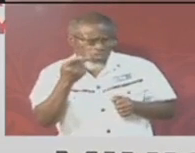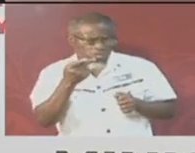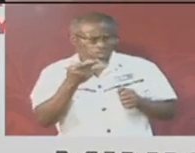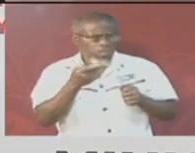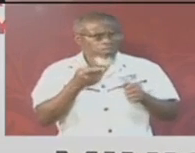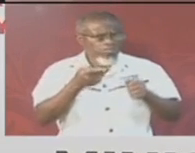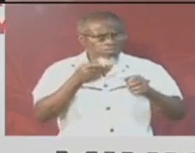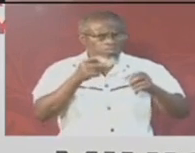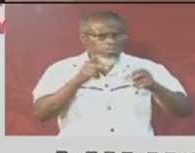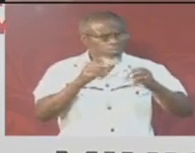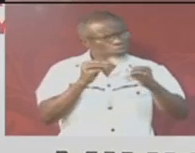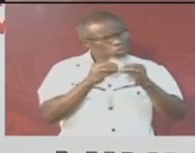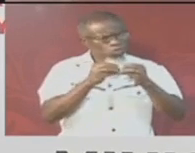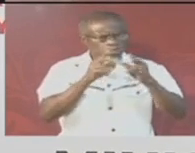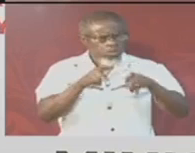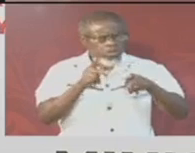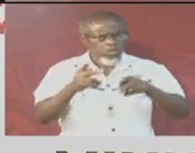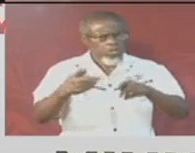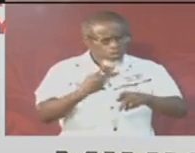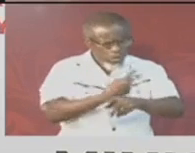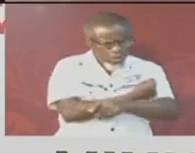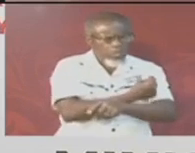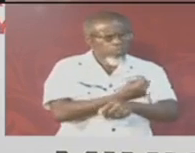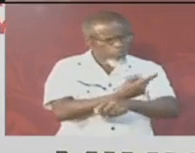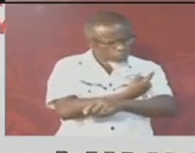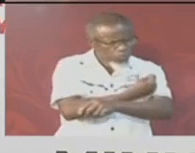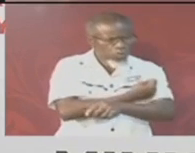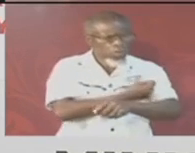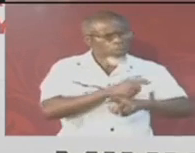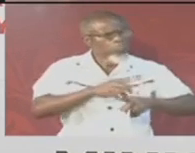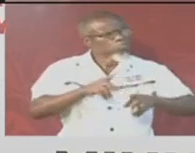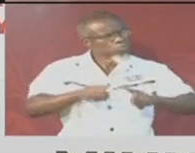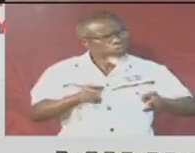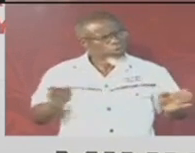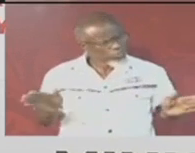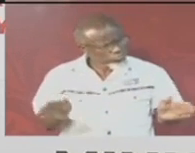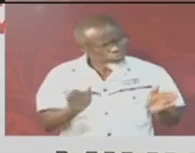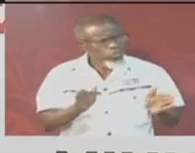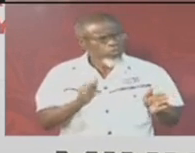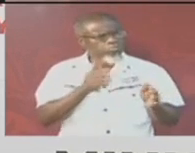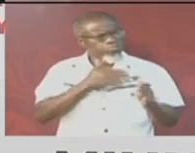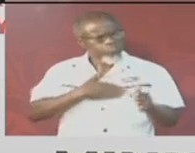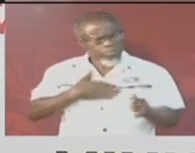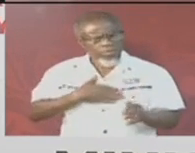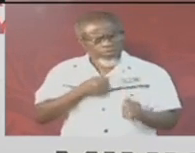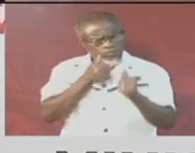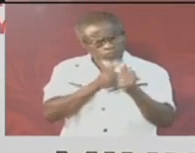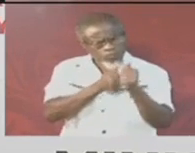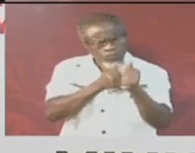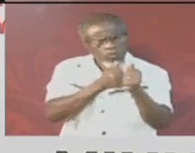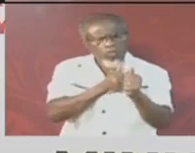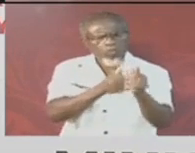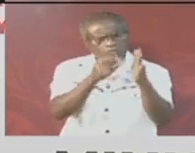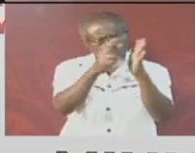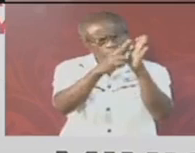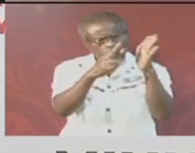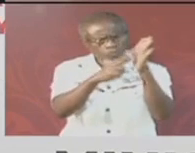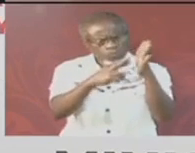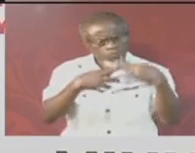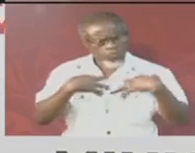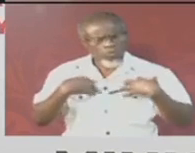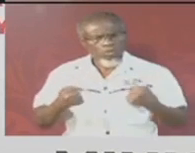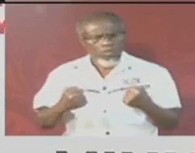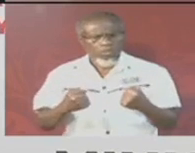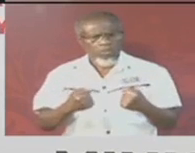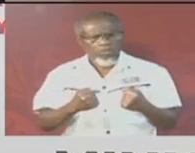we implore you, the public, to continue to follow the health guidelines. Remember the 3 W's, wash your hands,